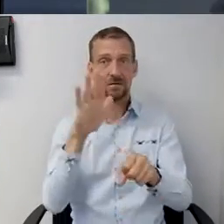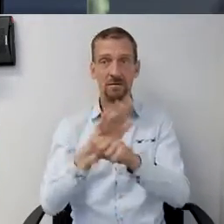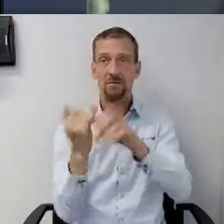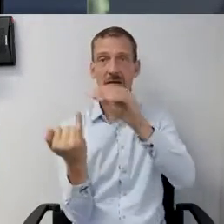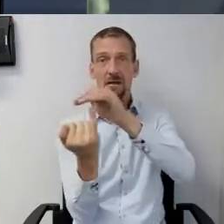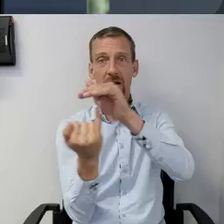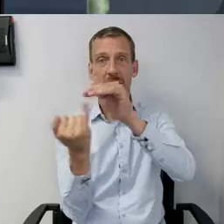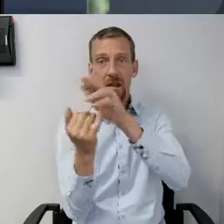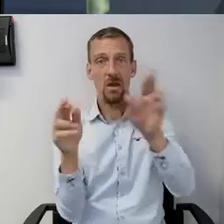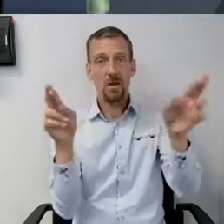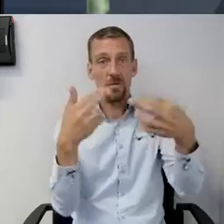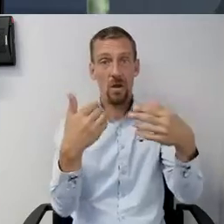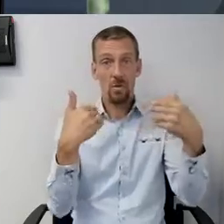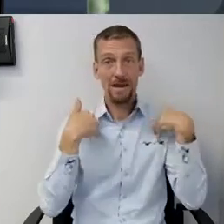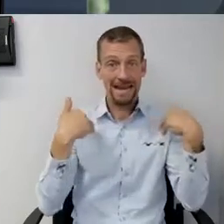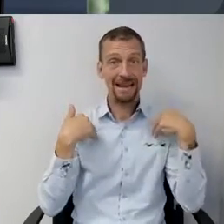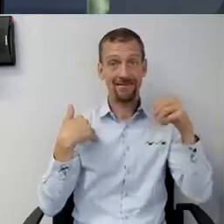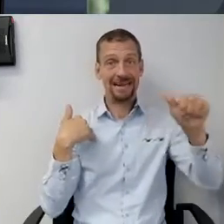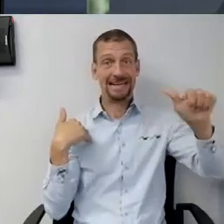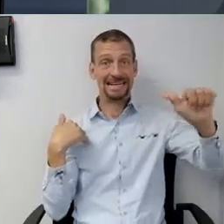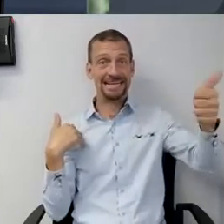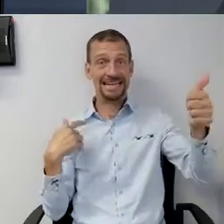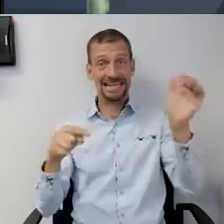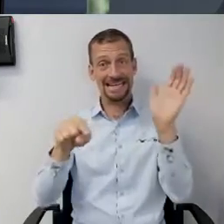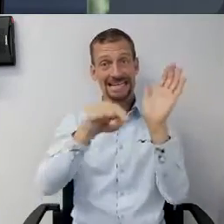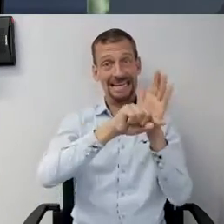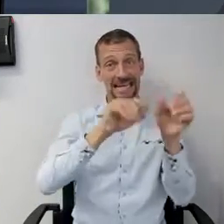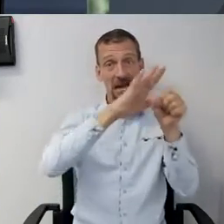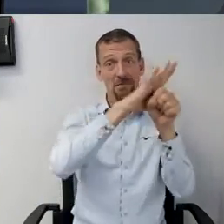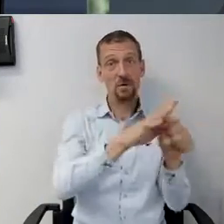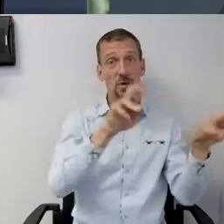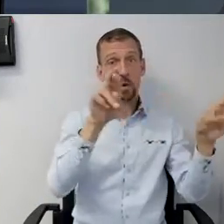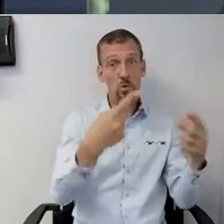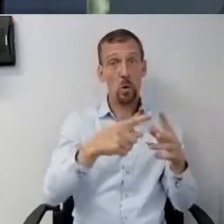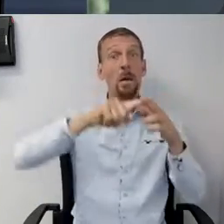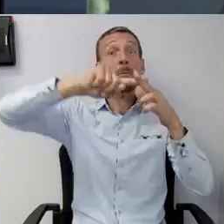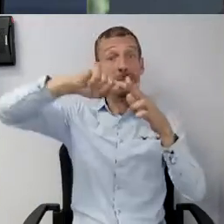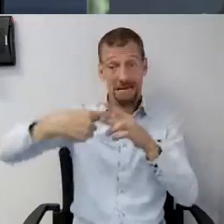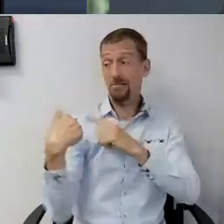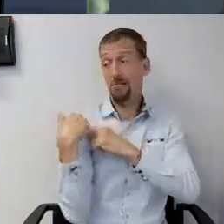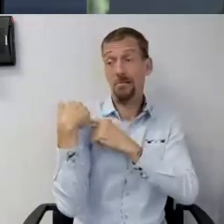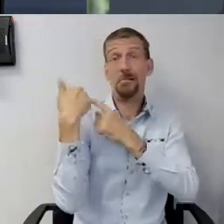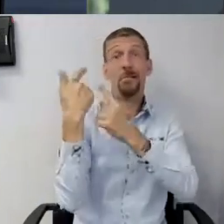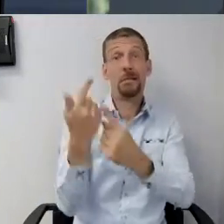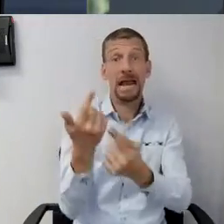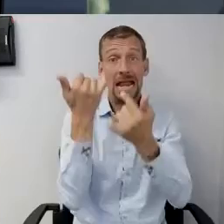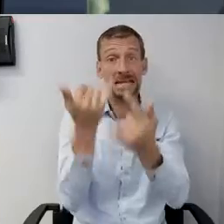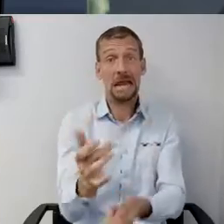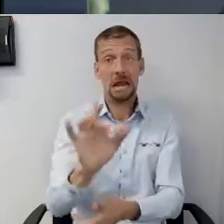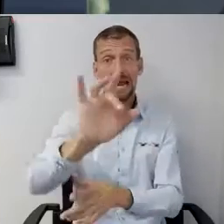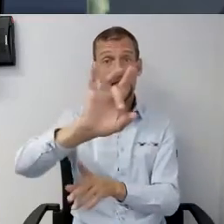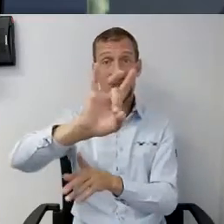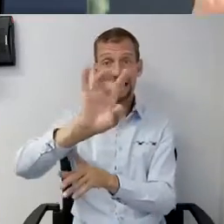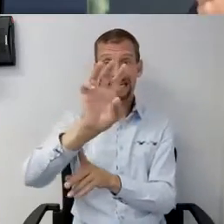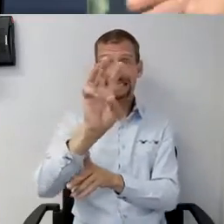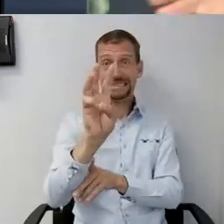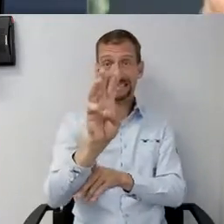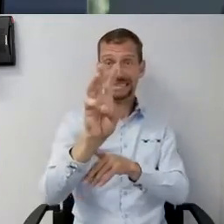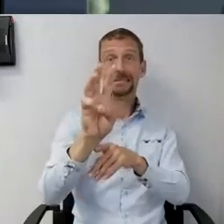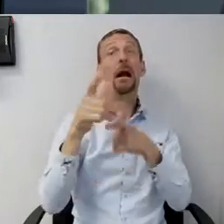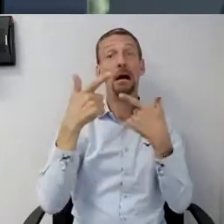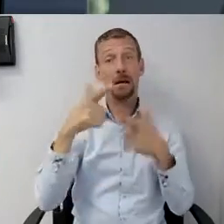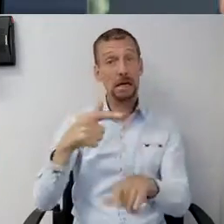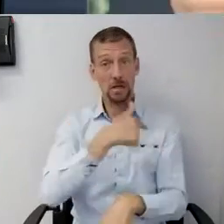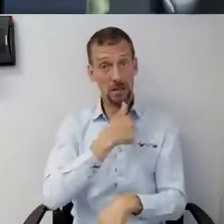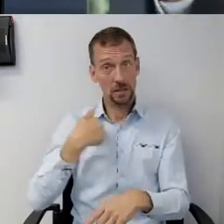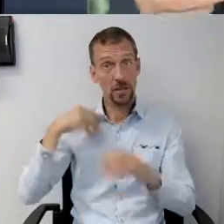We've gone from 10 negative pressure rooms that we had at the beginning of this pandemic. We now have 86 that allows us